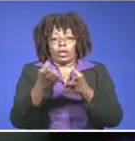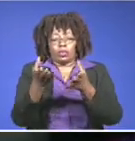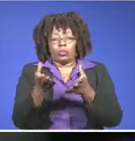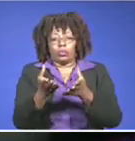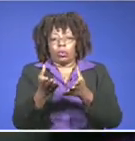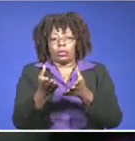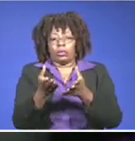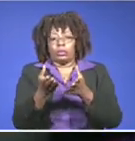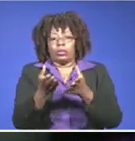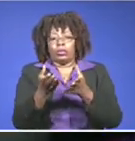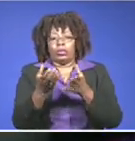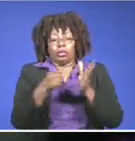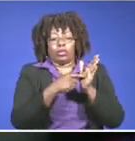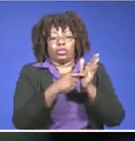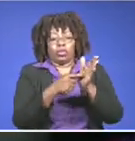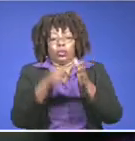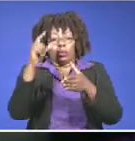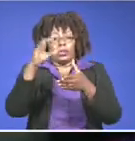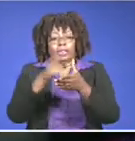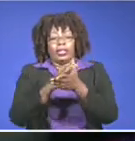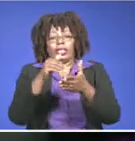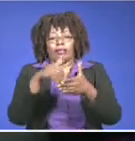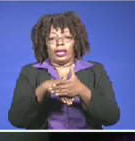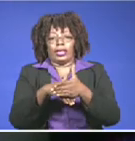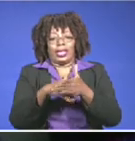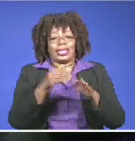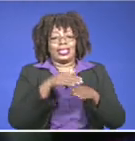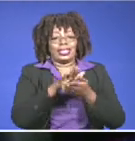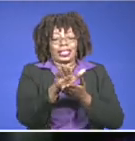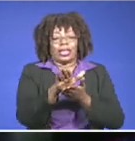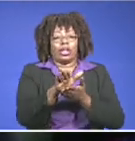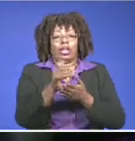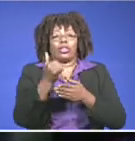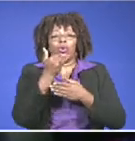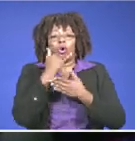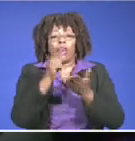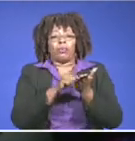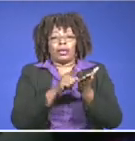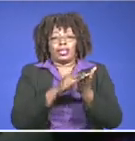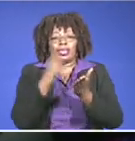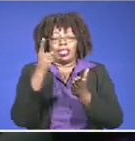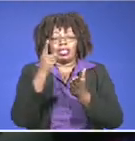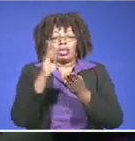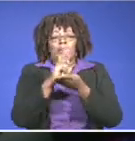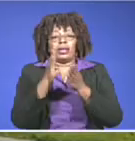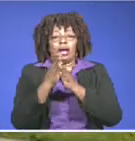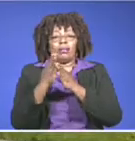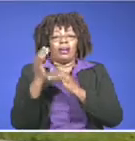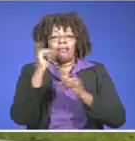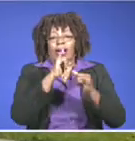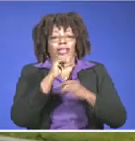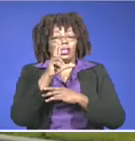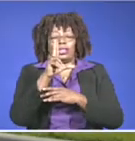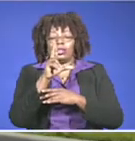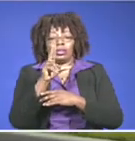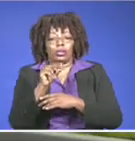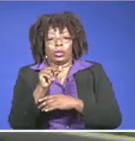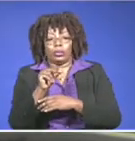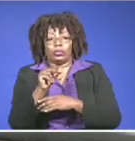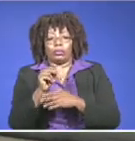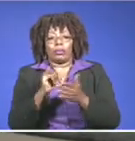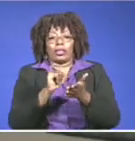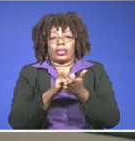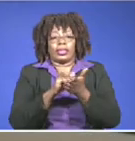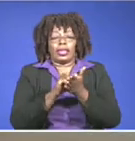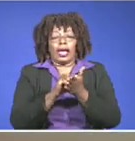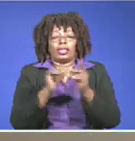we believe in. We're students, and I think it sends a wrong message that this has become something violent or something more than it really is. Eventually, the group